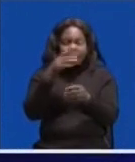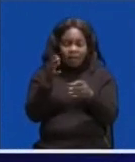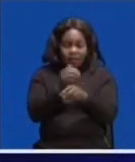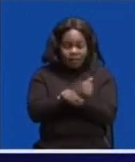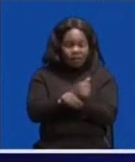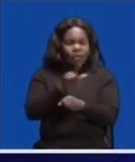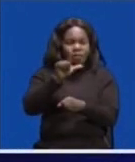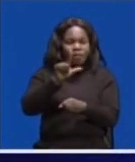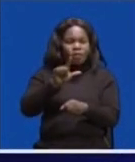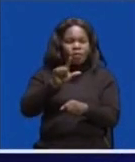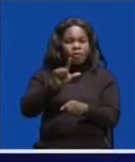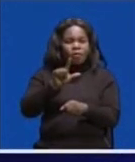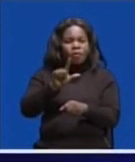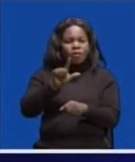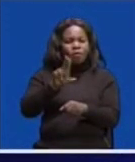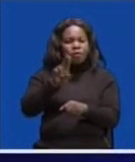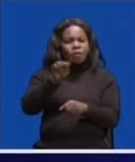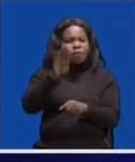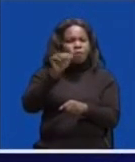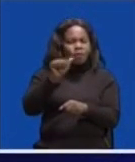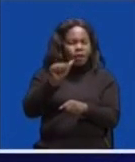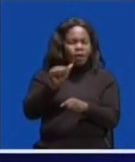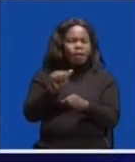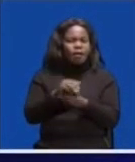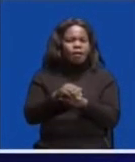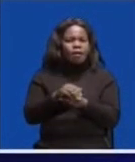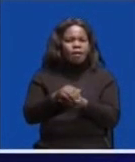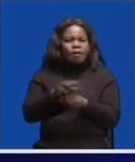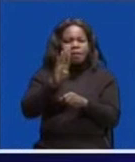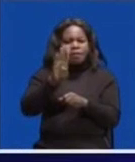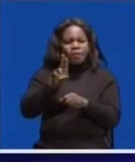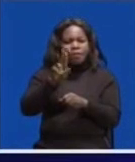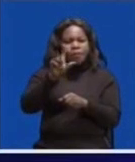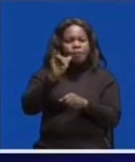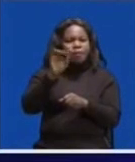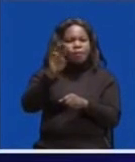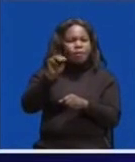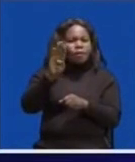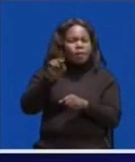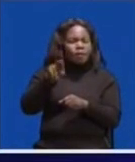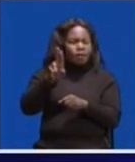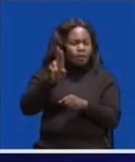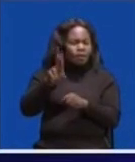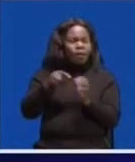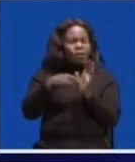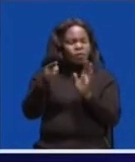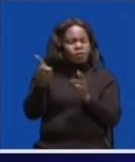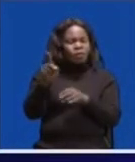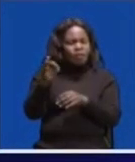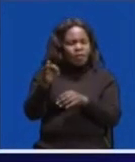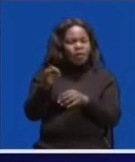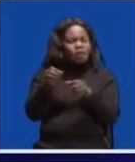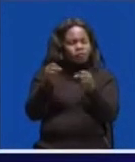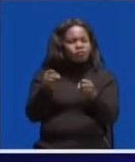Luwa, Luingishi, Kana Wulimbu and Mangango wards shows that the PF is strong on the